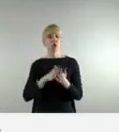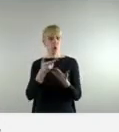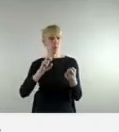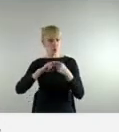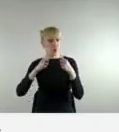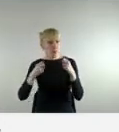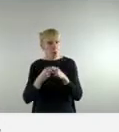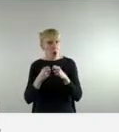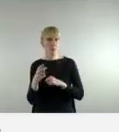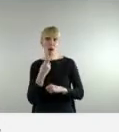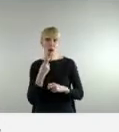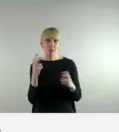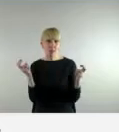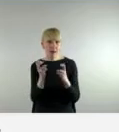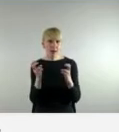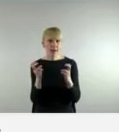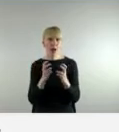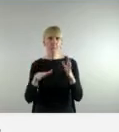consequences for ECOM.